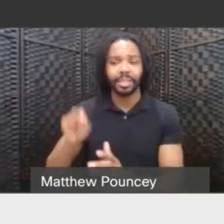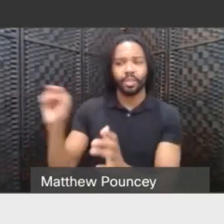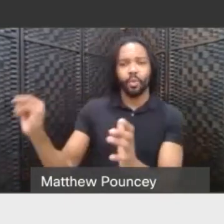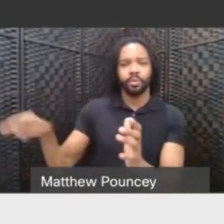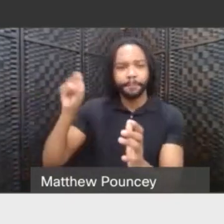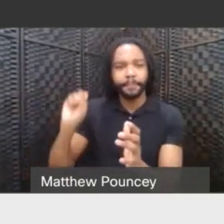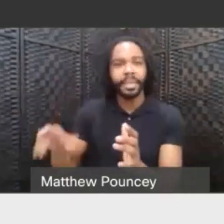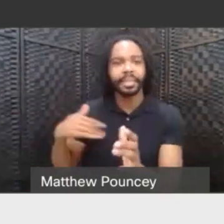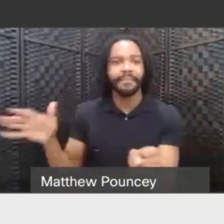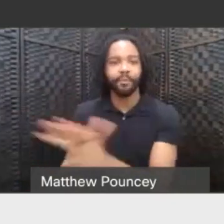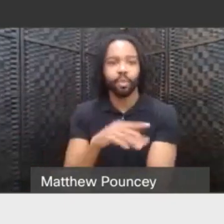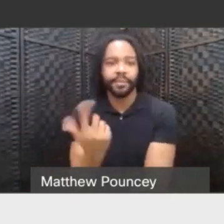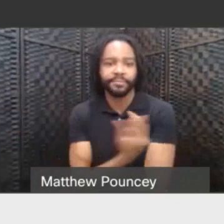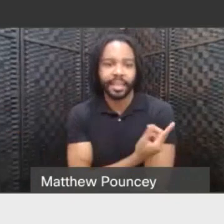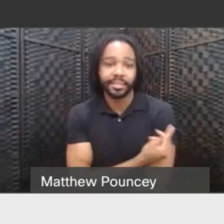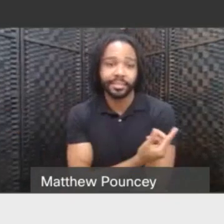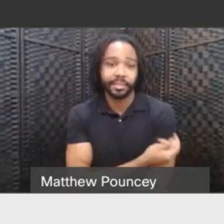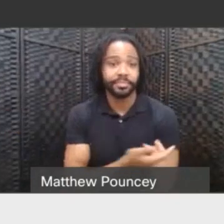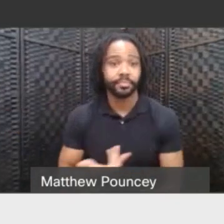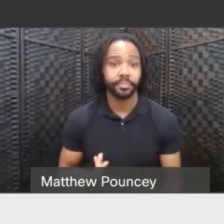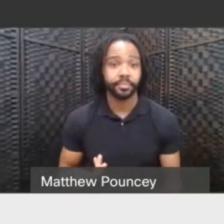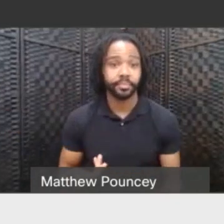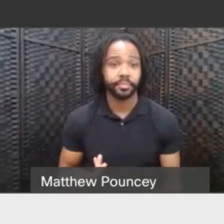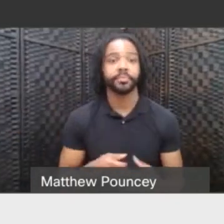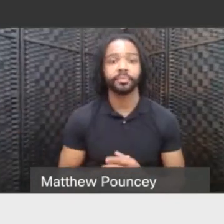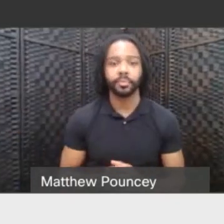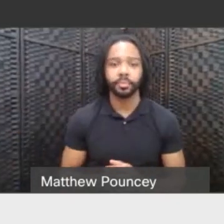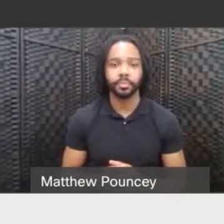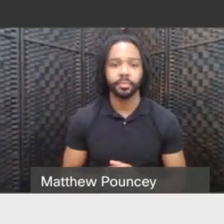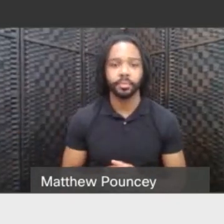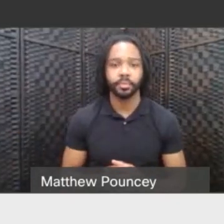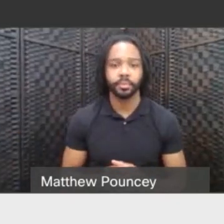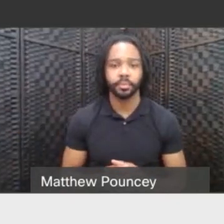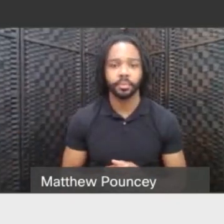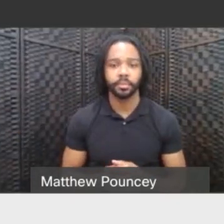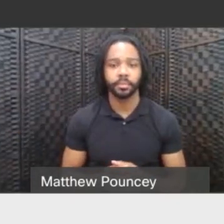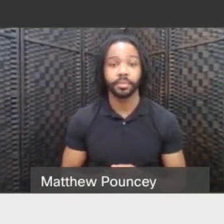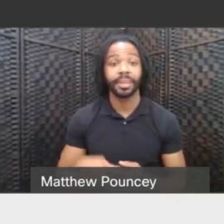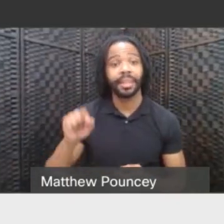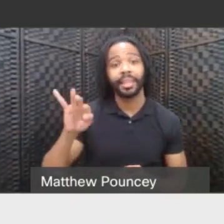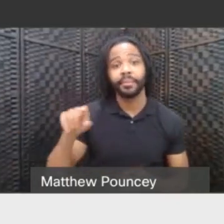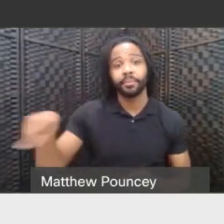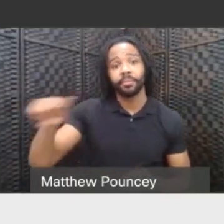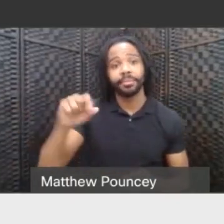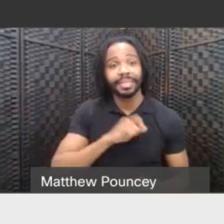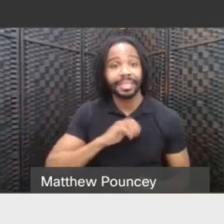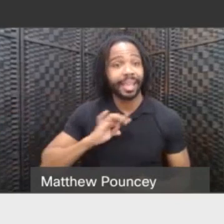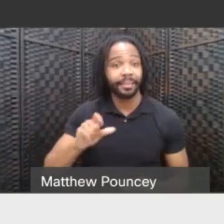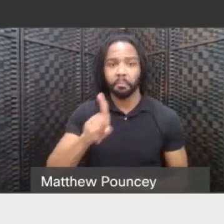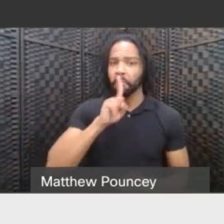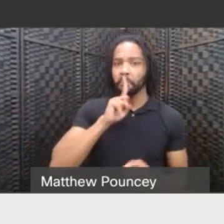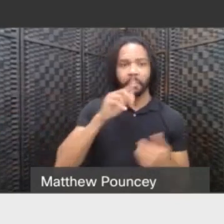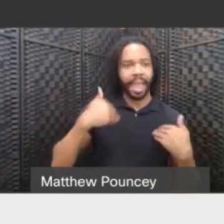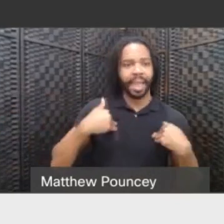fully vaccinated. And so, to the extent staff do not have a waiver from DC